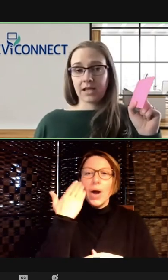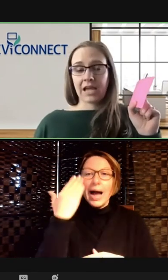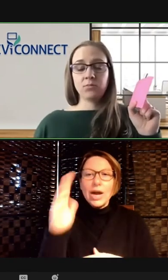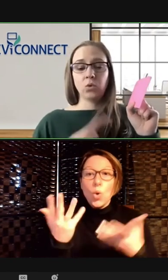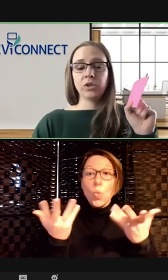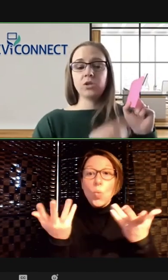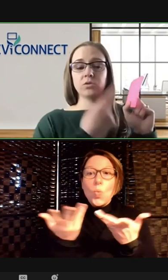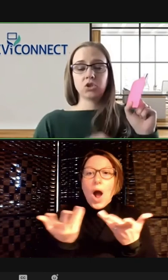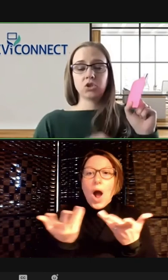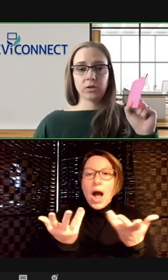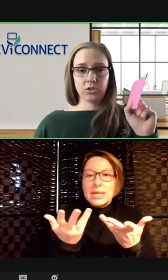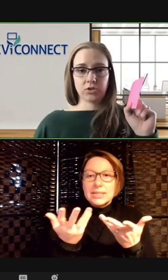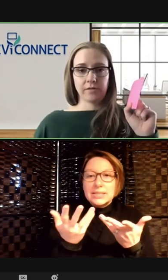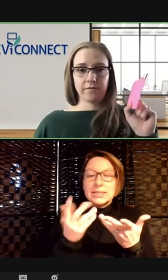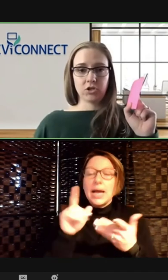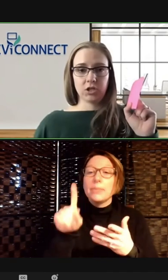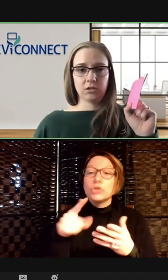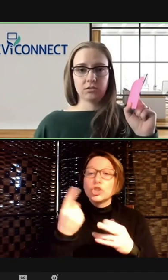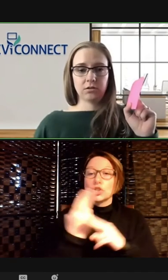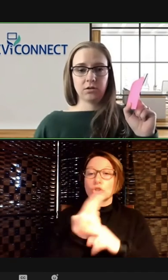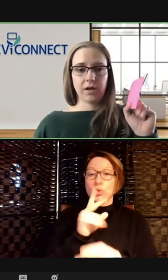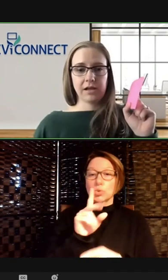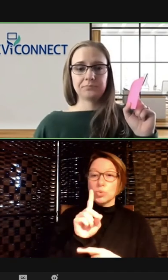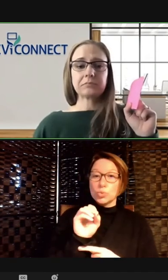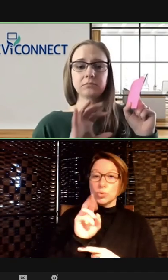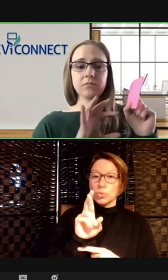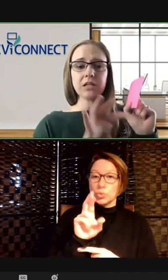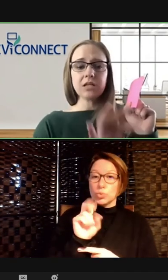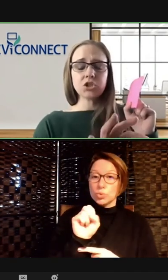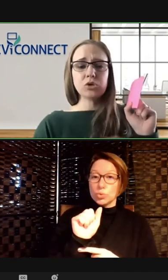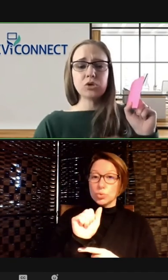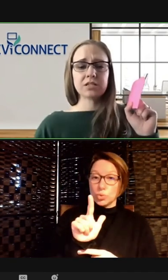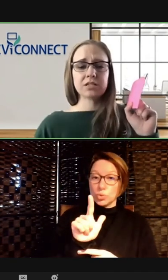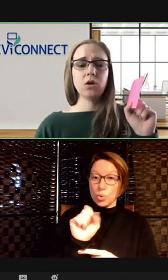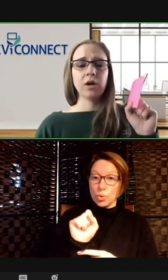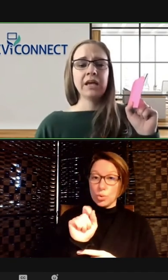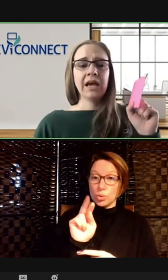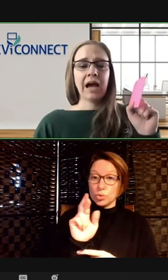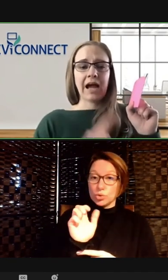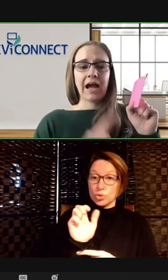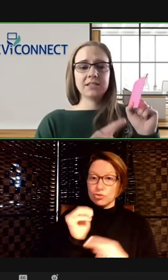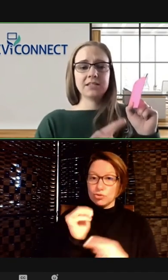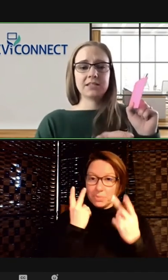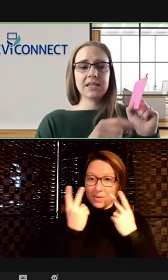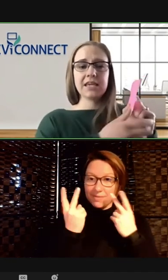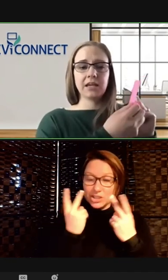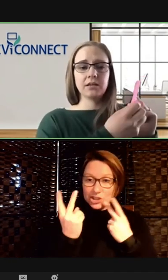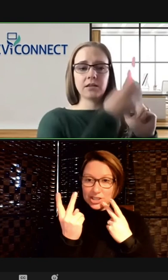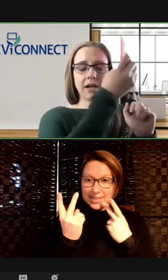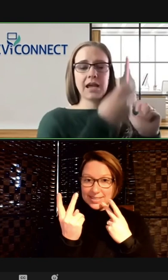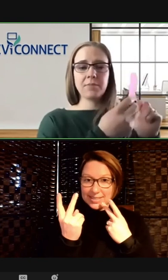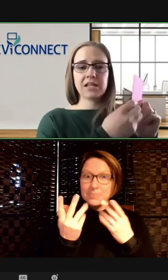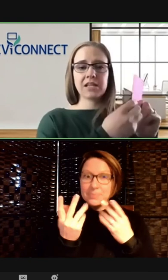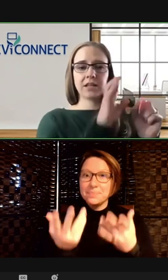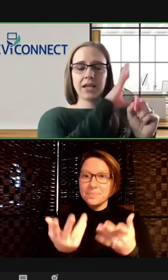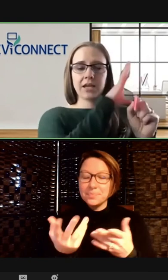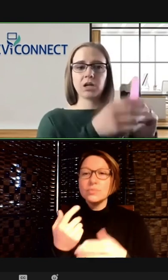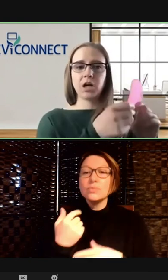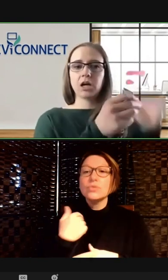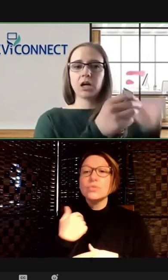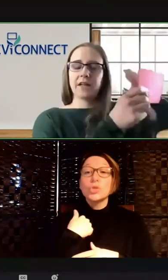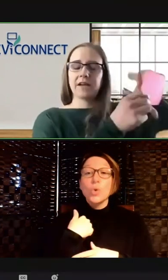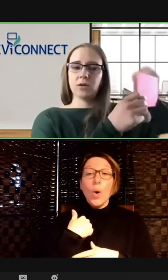it is. I'm only using dorsal stream vision, okay? So to this note, I can see, and I might